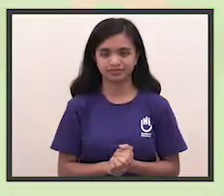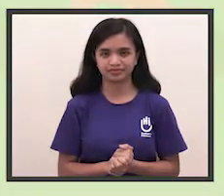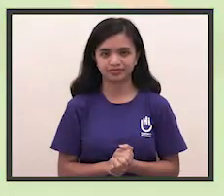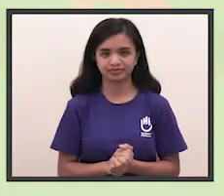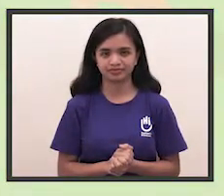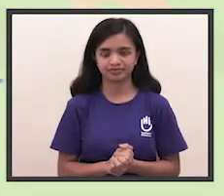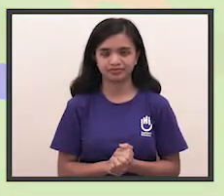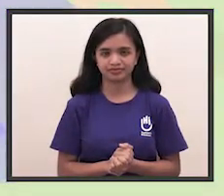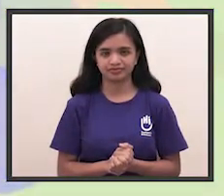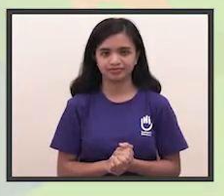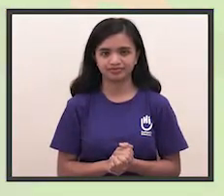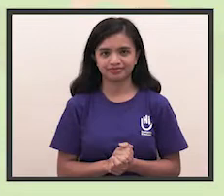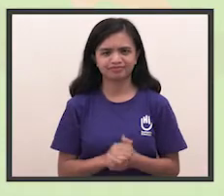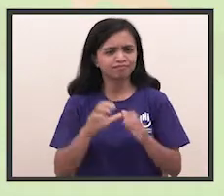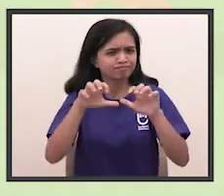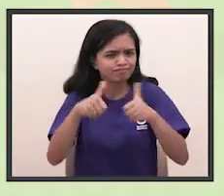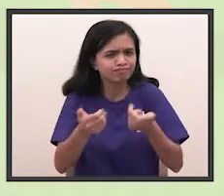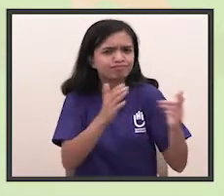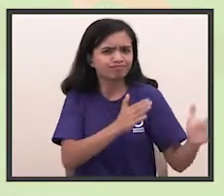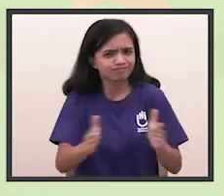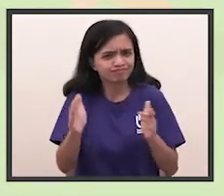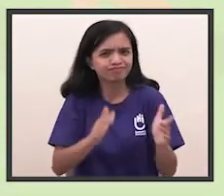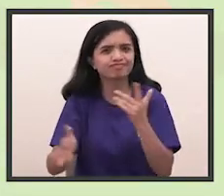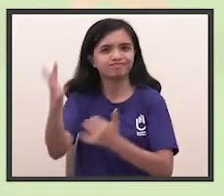How to prepare before the fire.